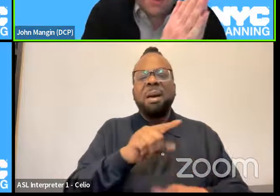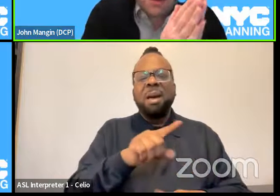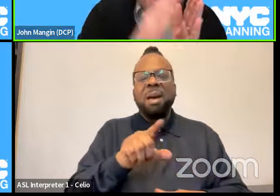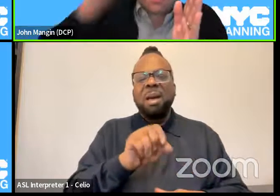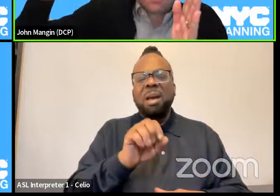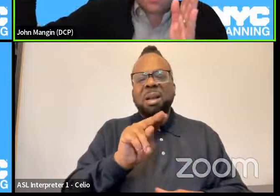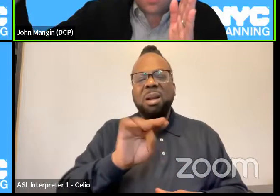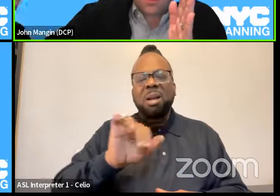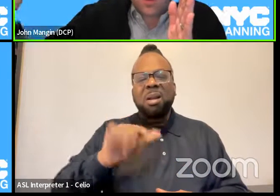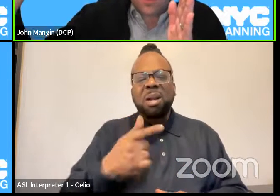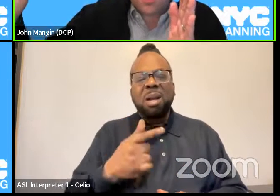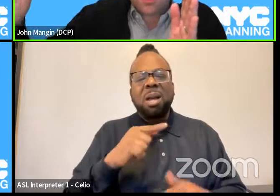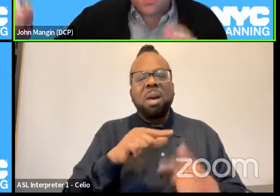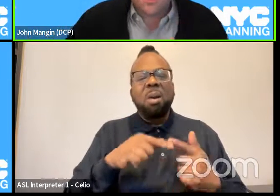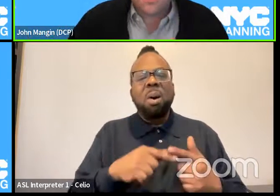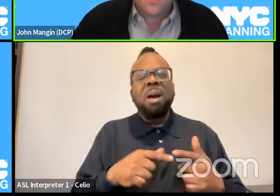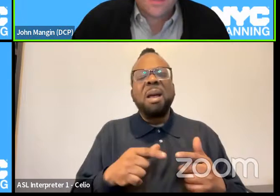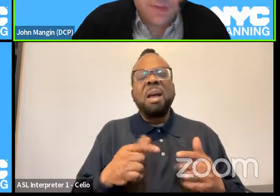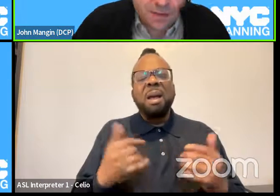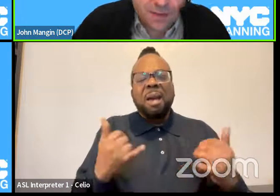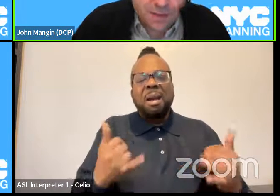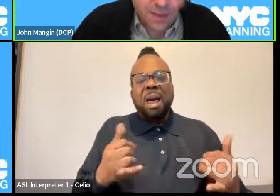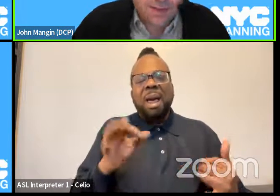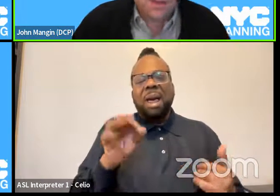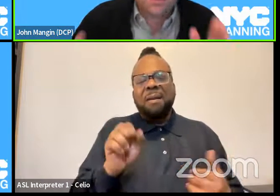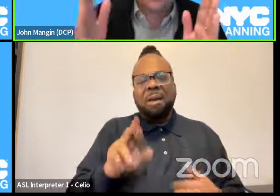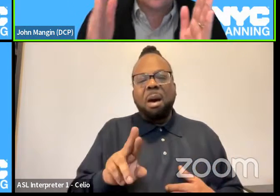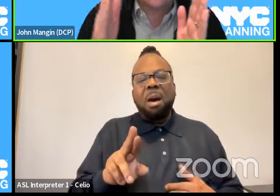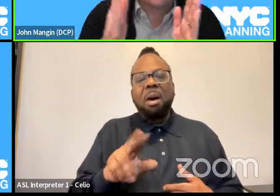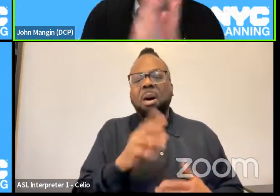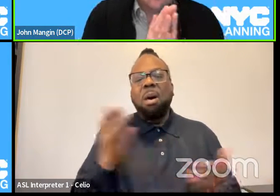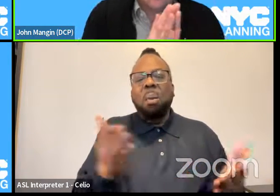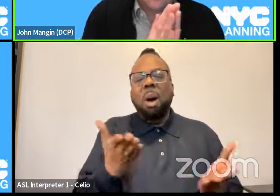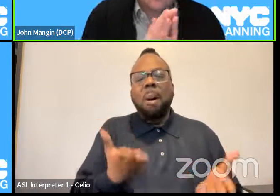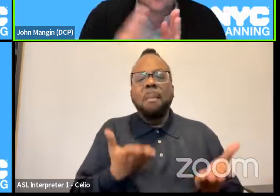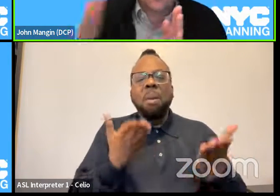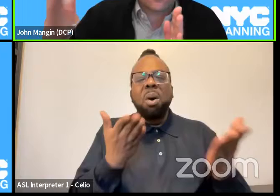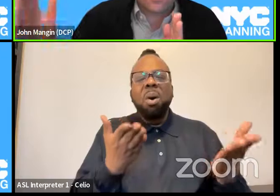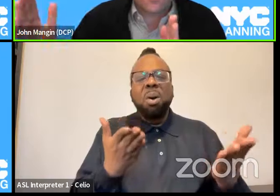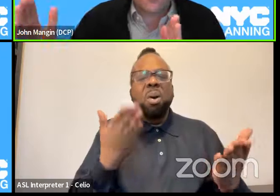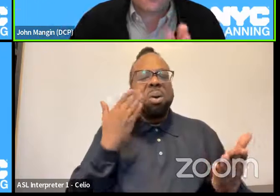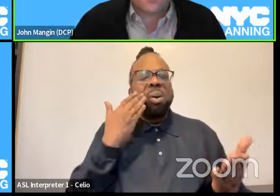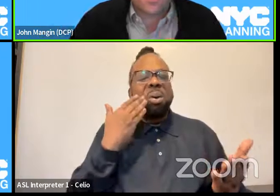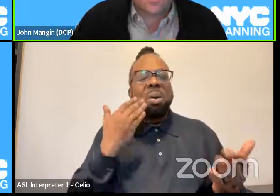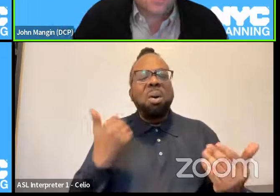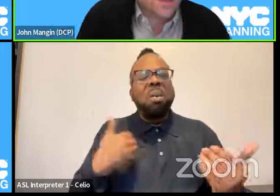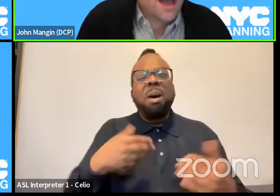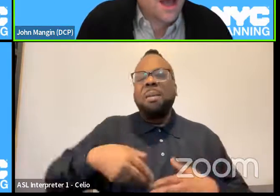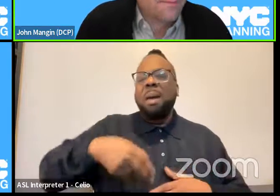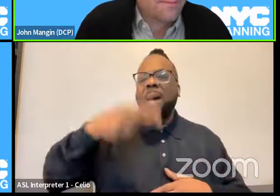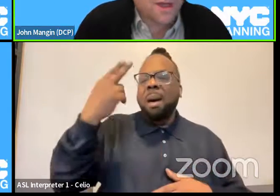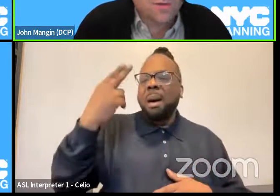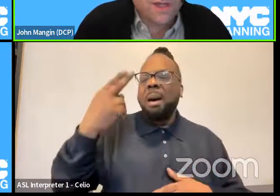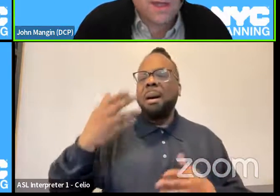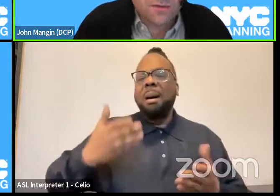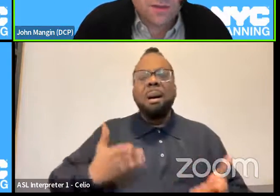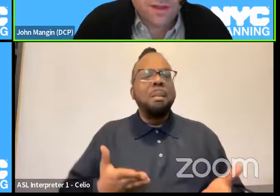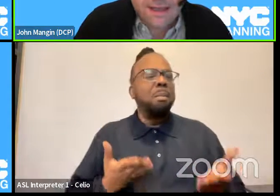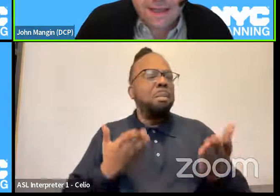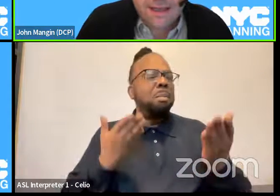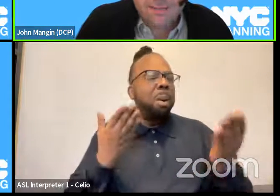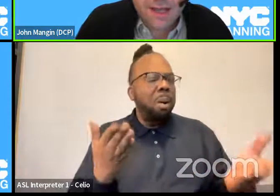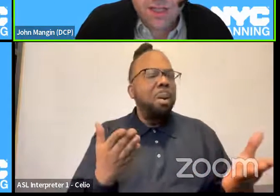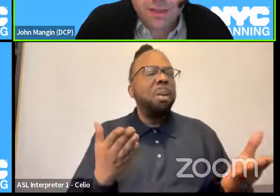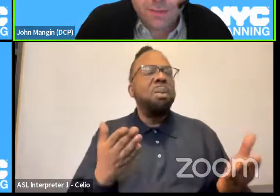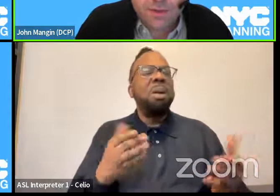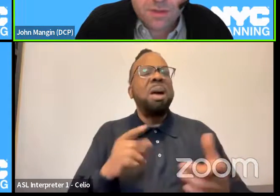existing FARs are, what the proposed ones are, every single zoning district, what the existing heights are, what the proposals are. And we can give you the